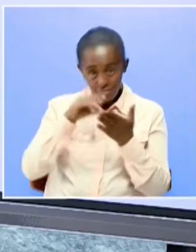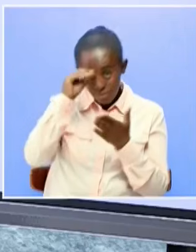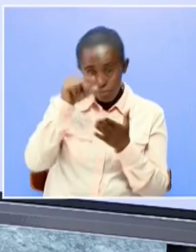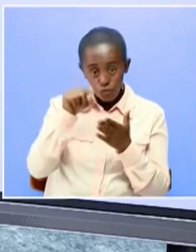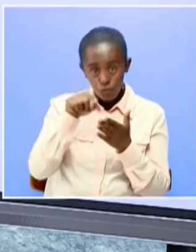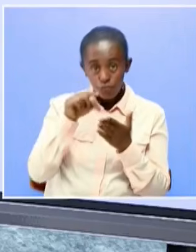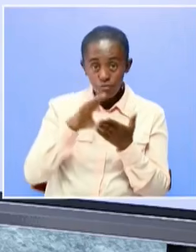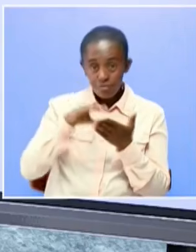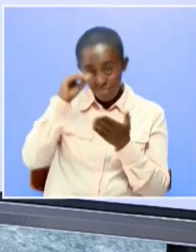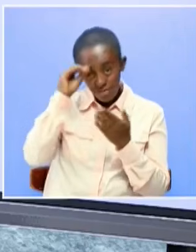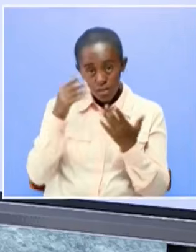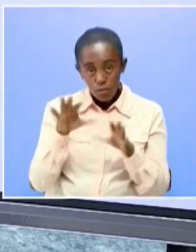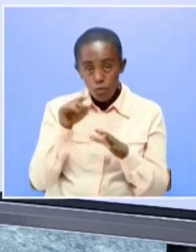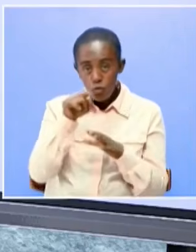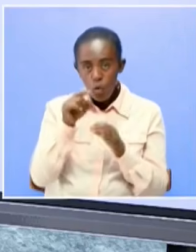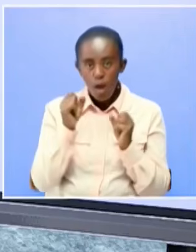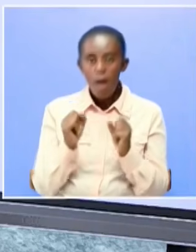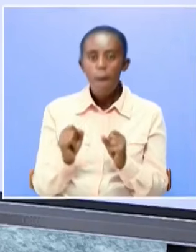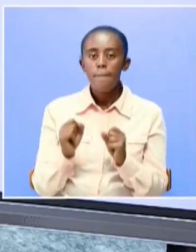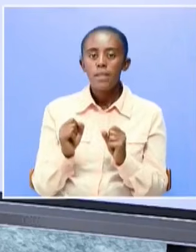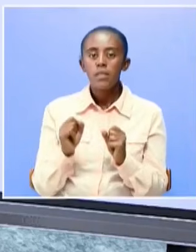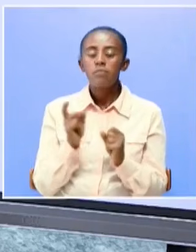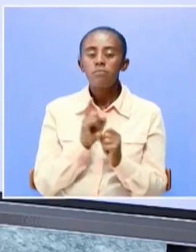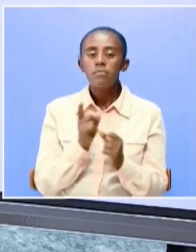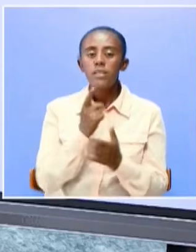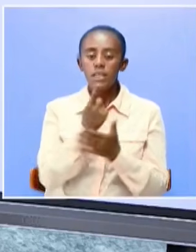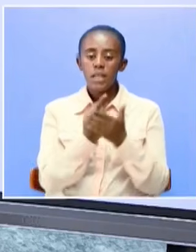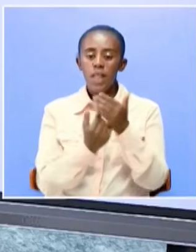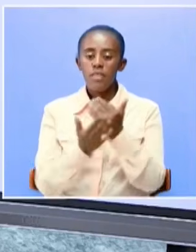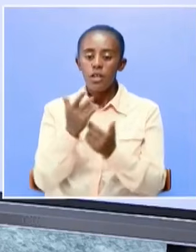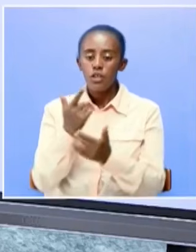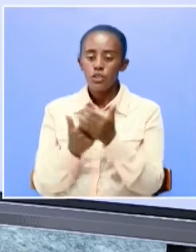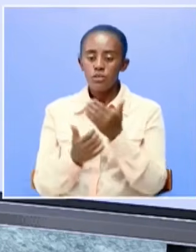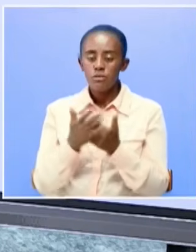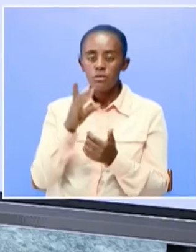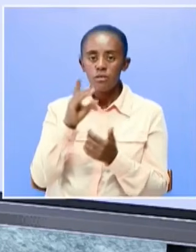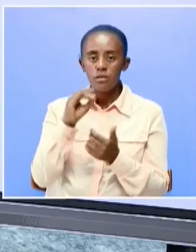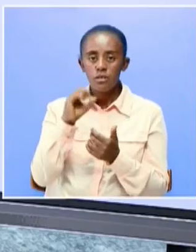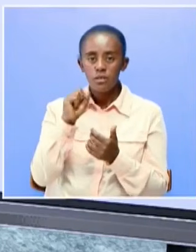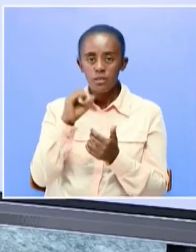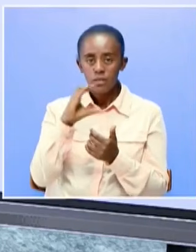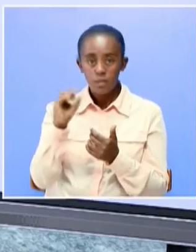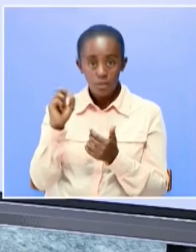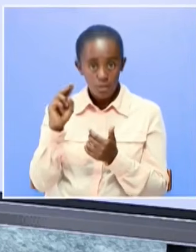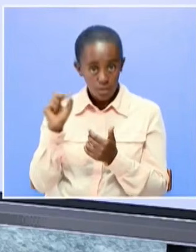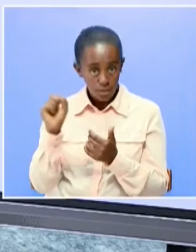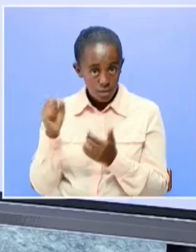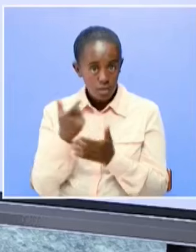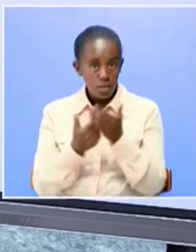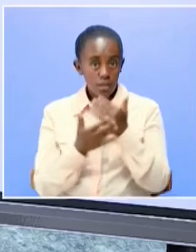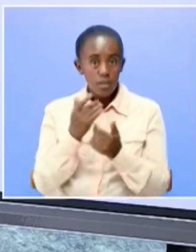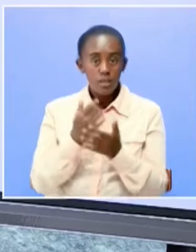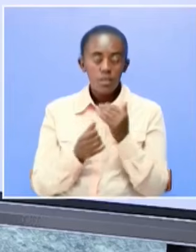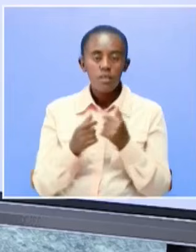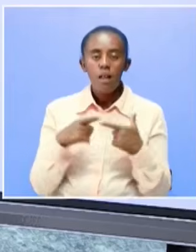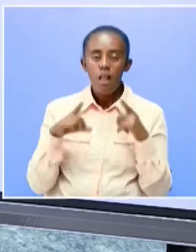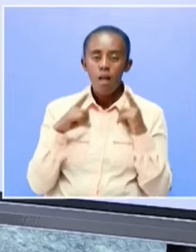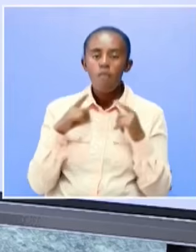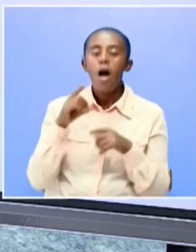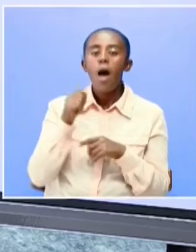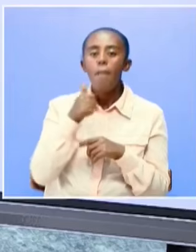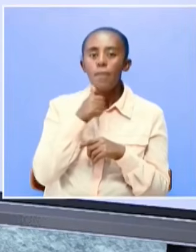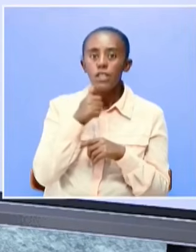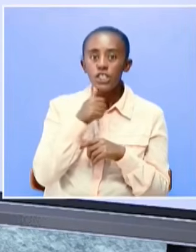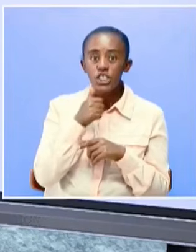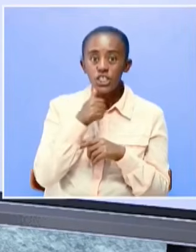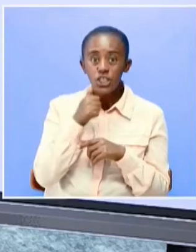lesson, you will be able to discuss life history of Abebech Gobena.